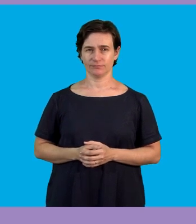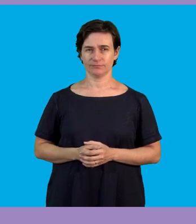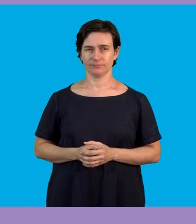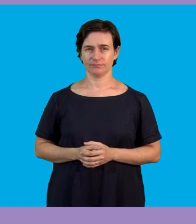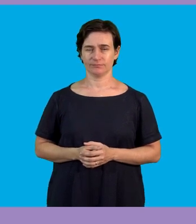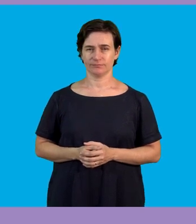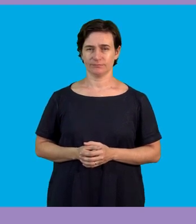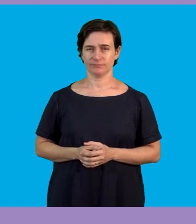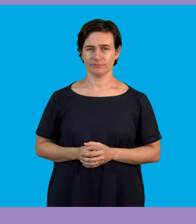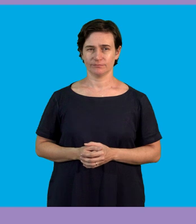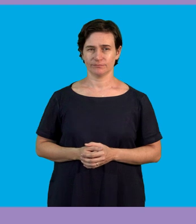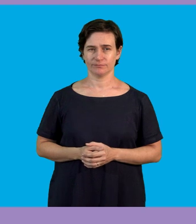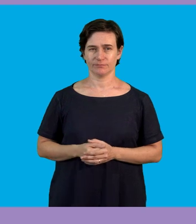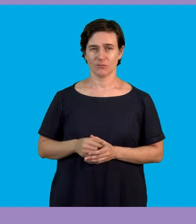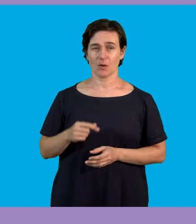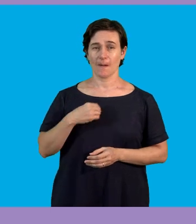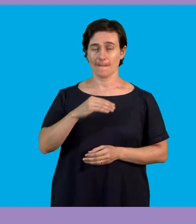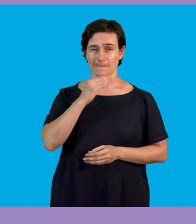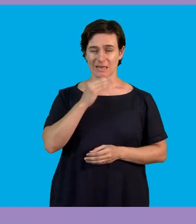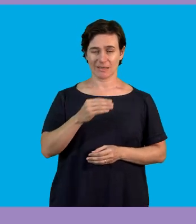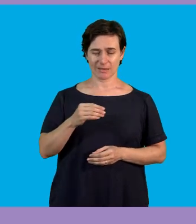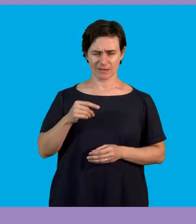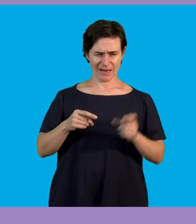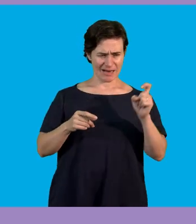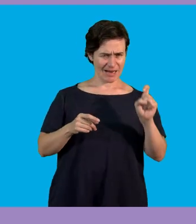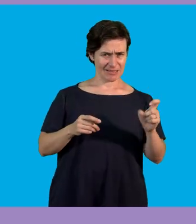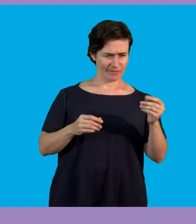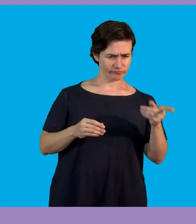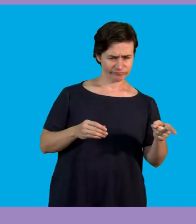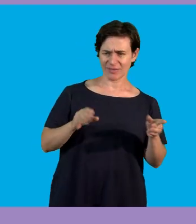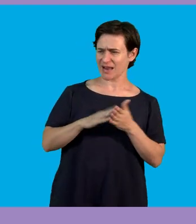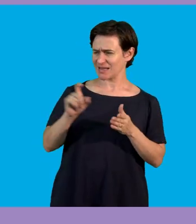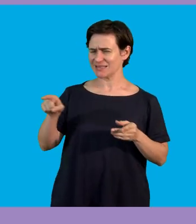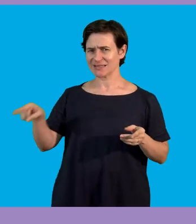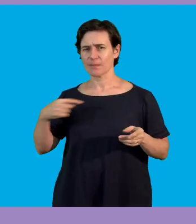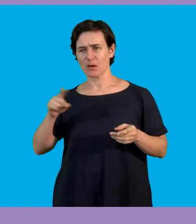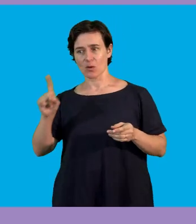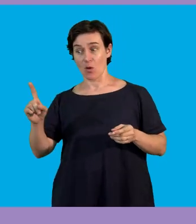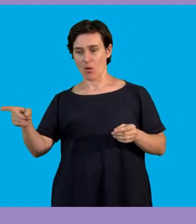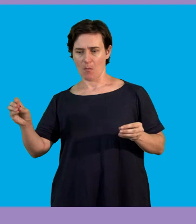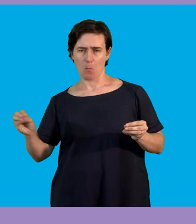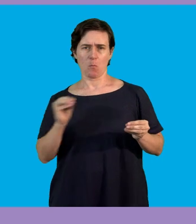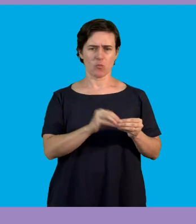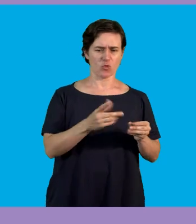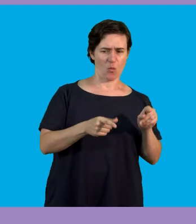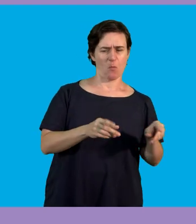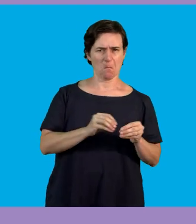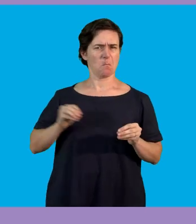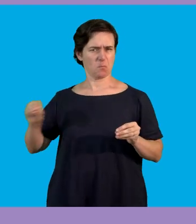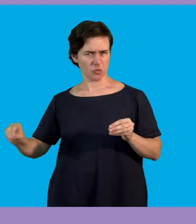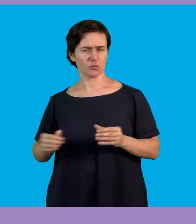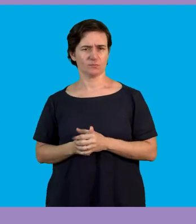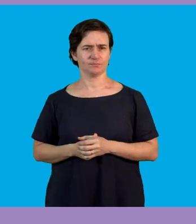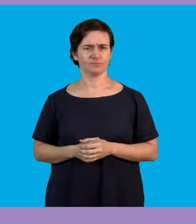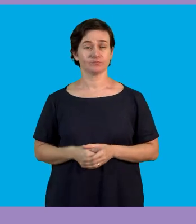We need to bring x to one side of the equation and the variables,